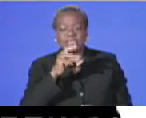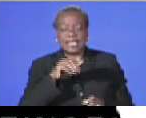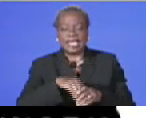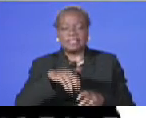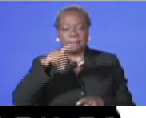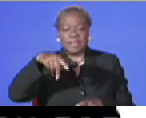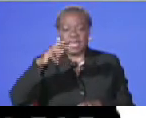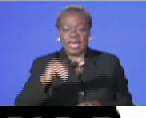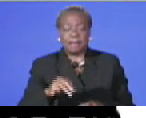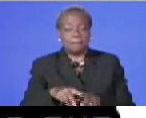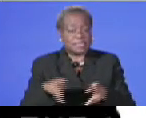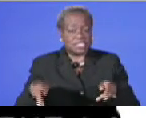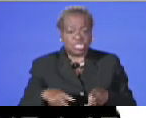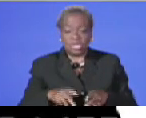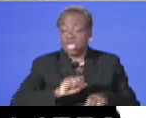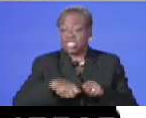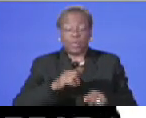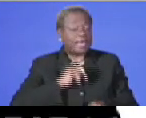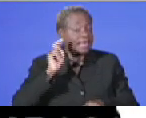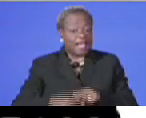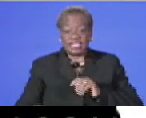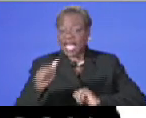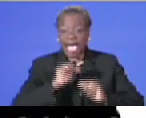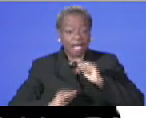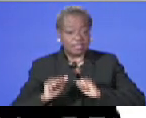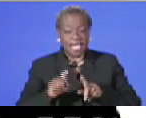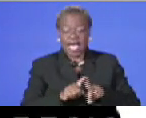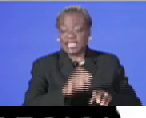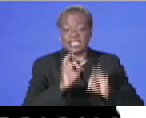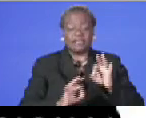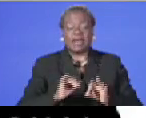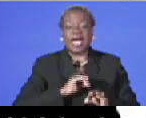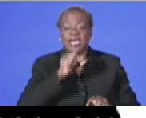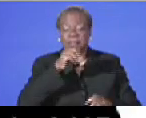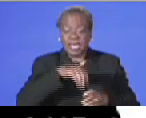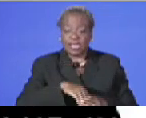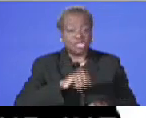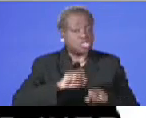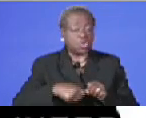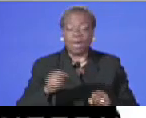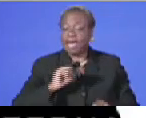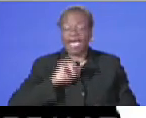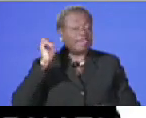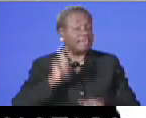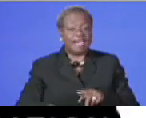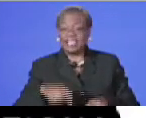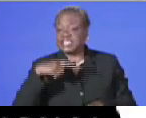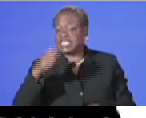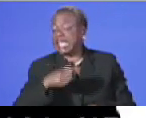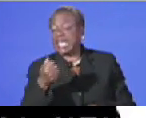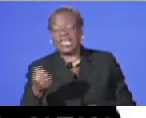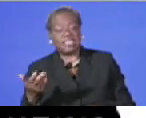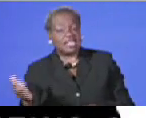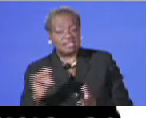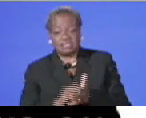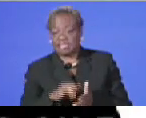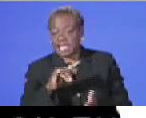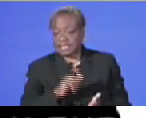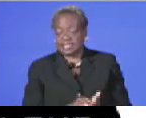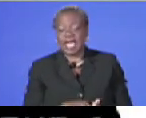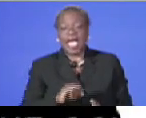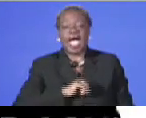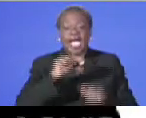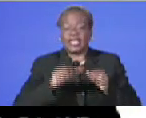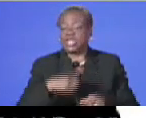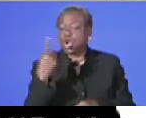position, and I cannot act as if I am in the PM's position, so I cannot say anything to that degree. I can